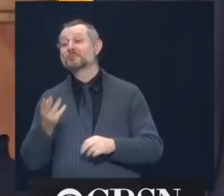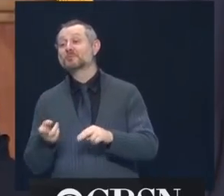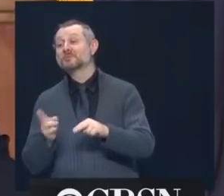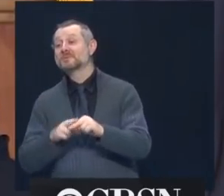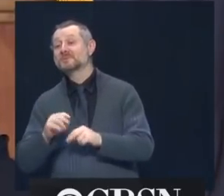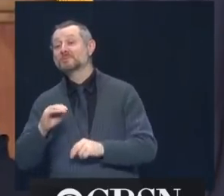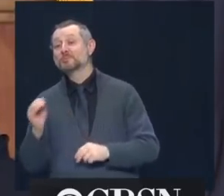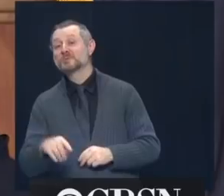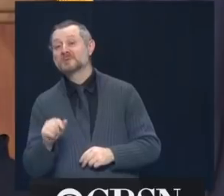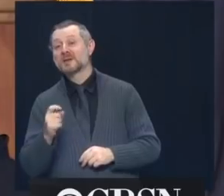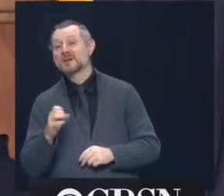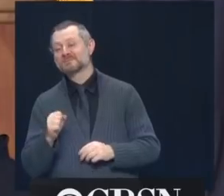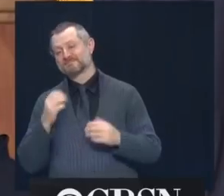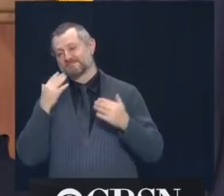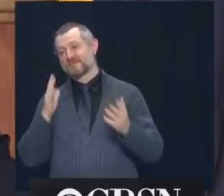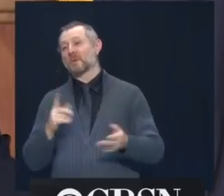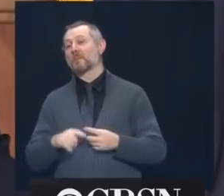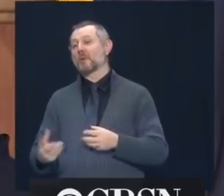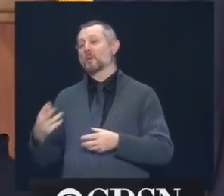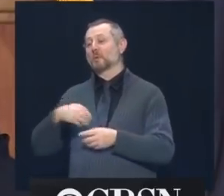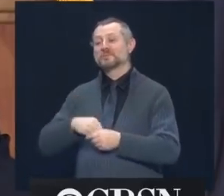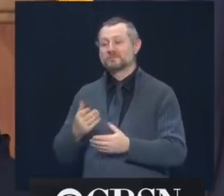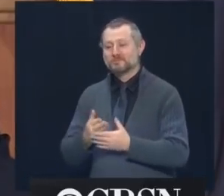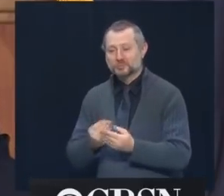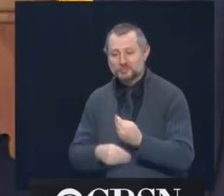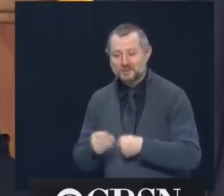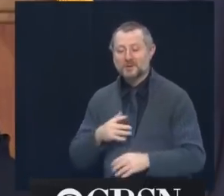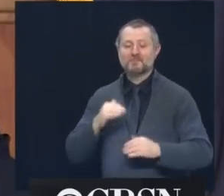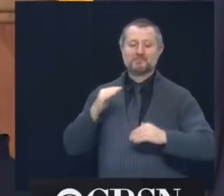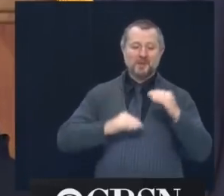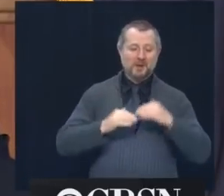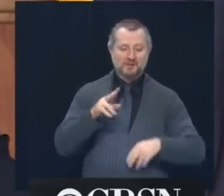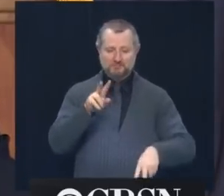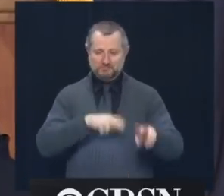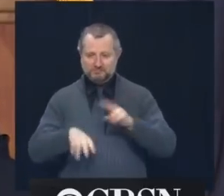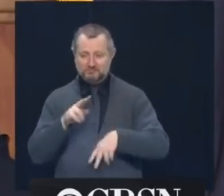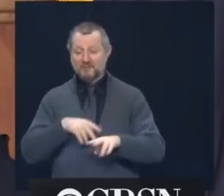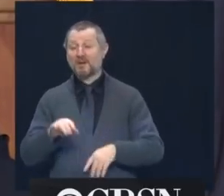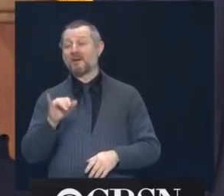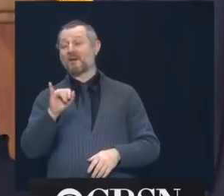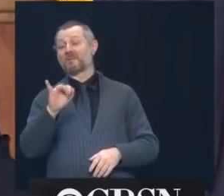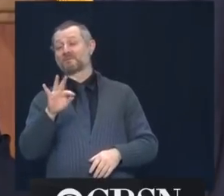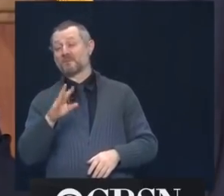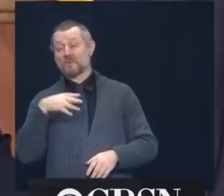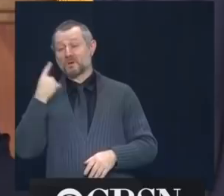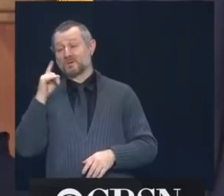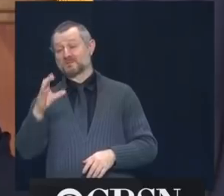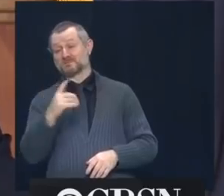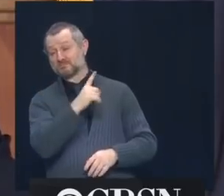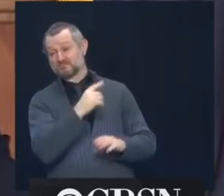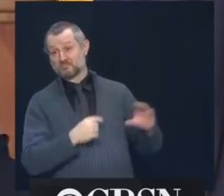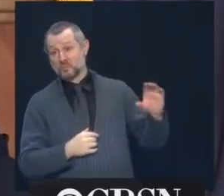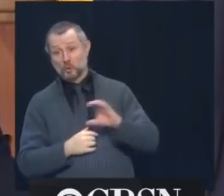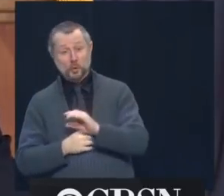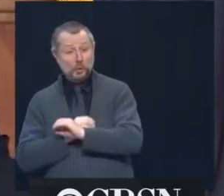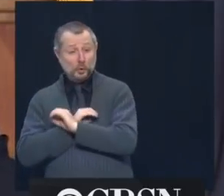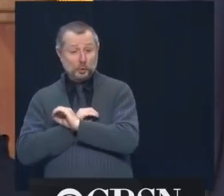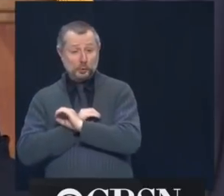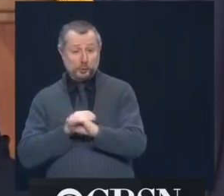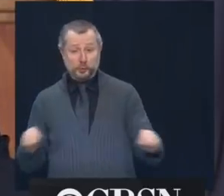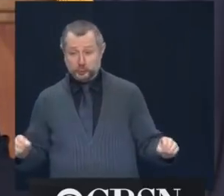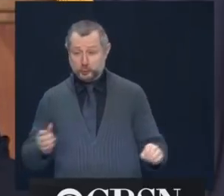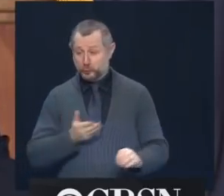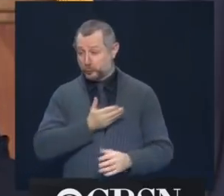do it as part of a budget and balance the budget. If Washington gives us nothing, that